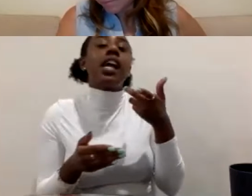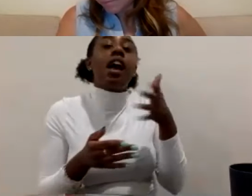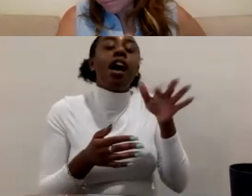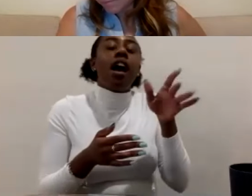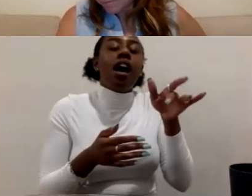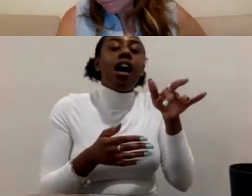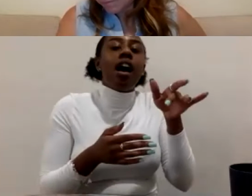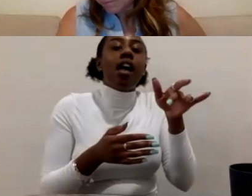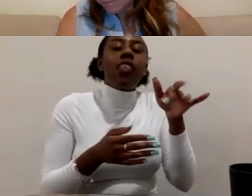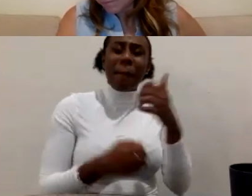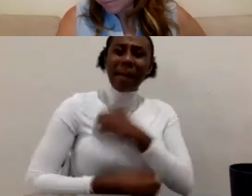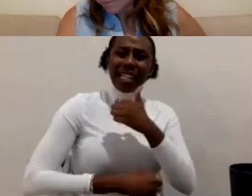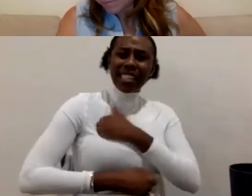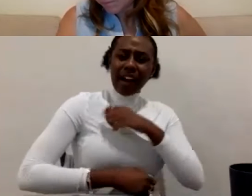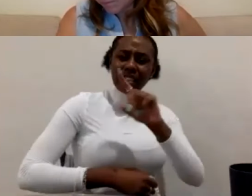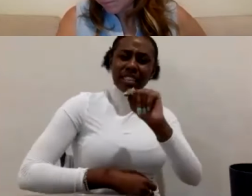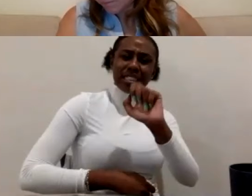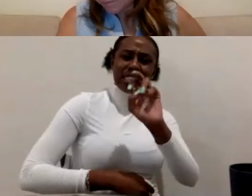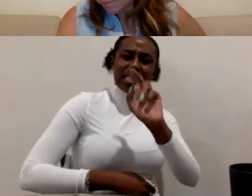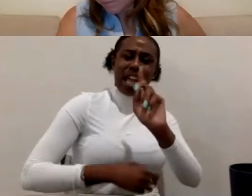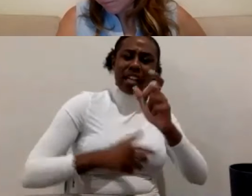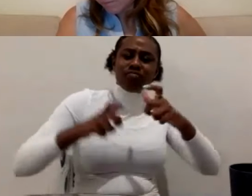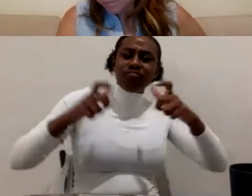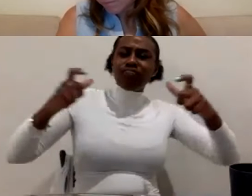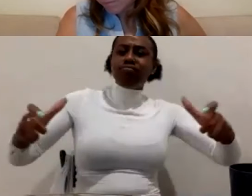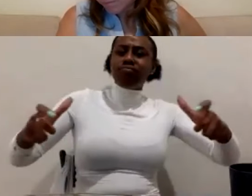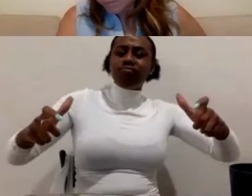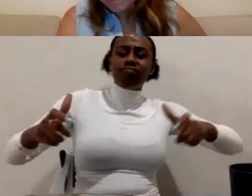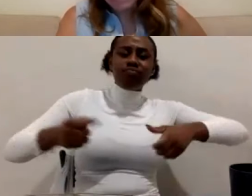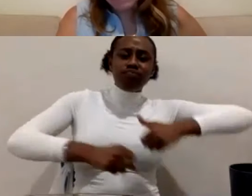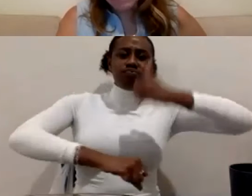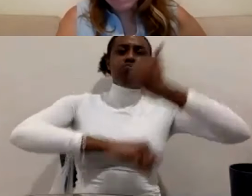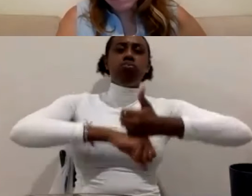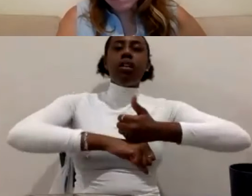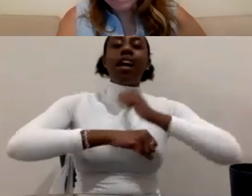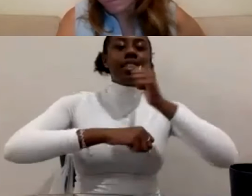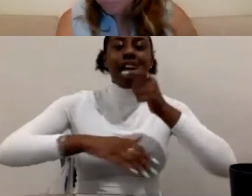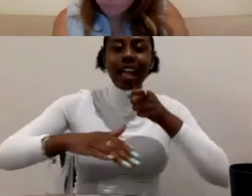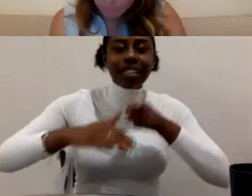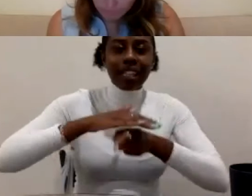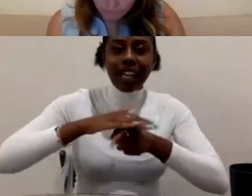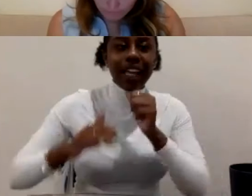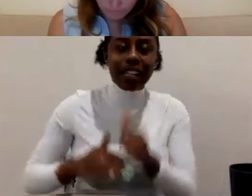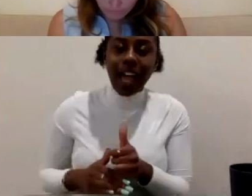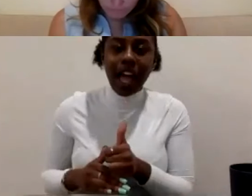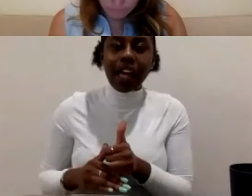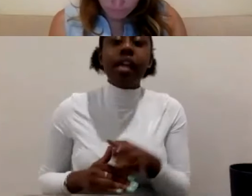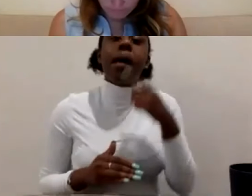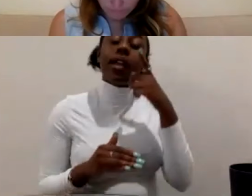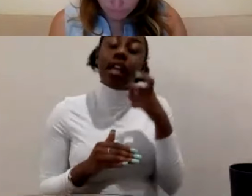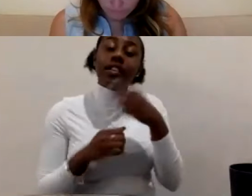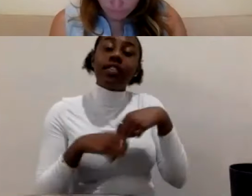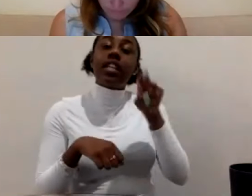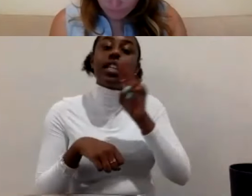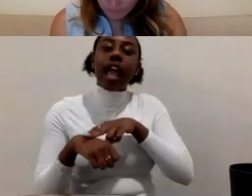And it's interesting how they made some adjustments because due to our natural disasters that we experience here, they used that